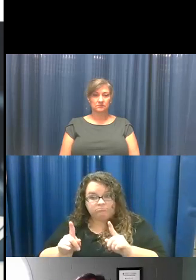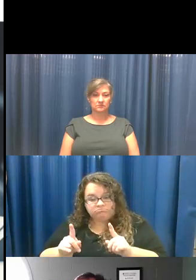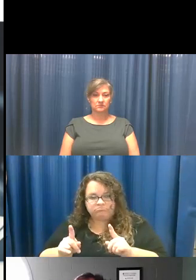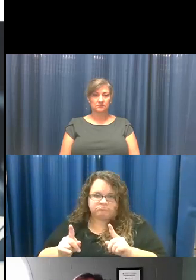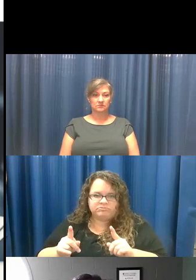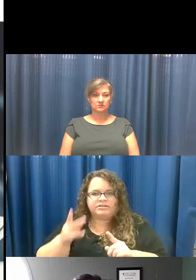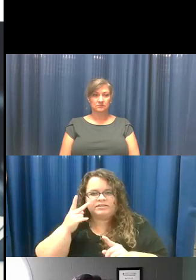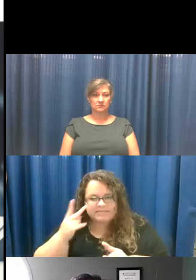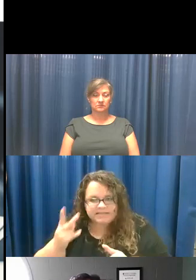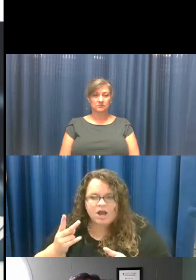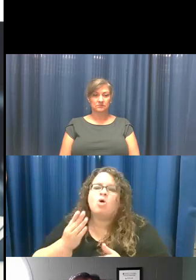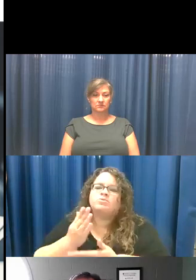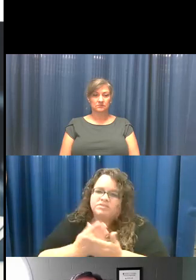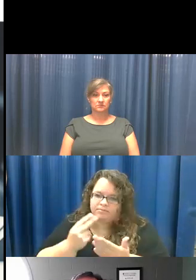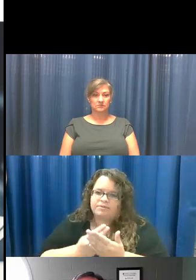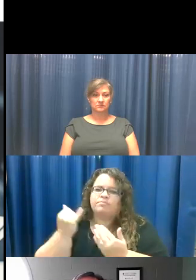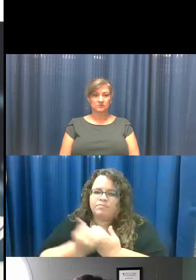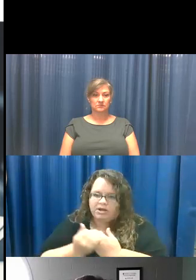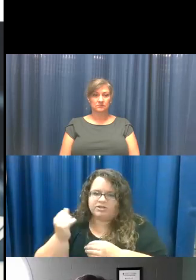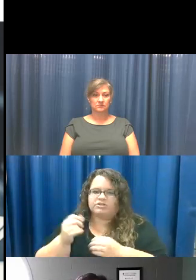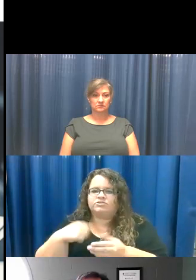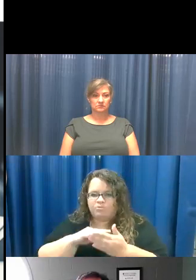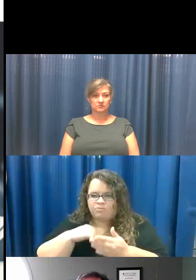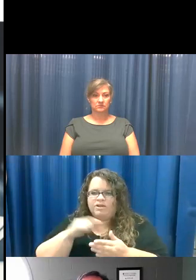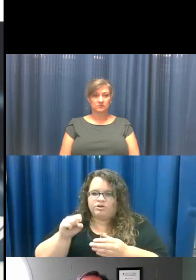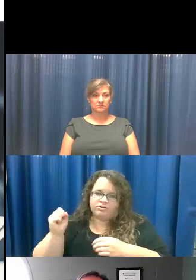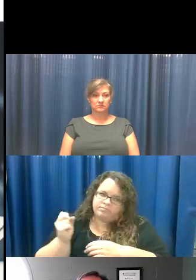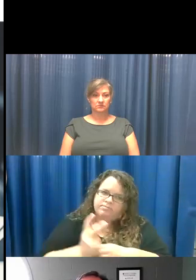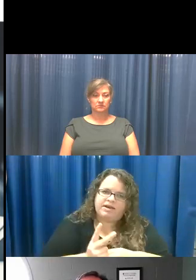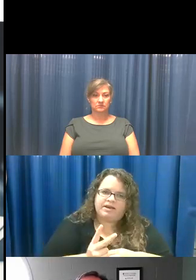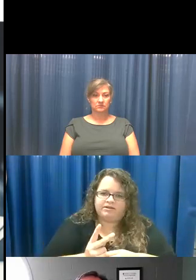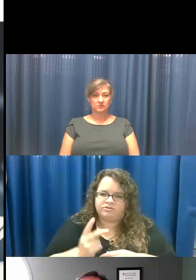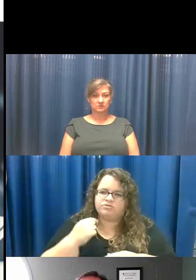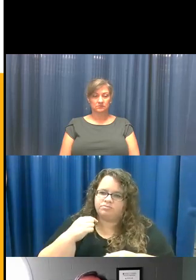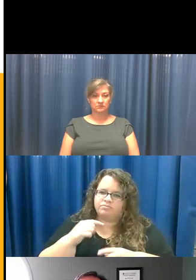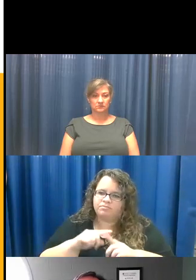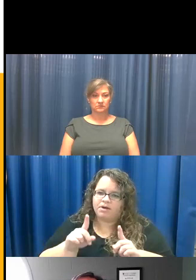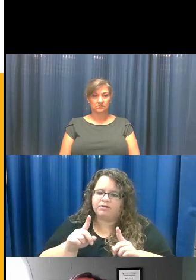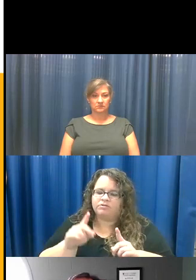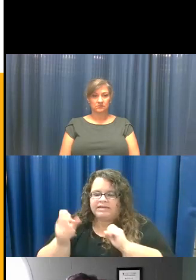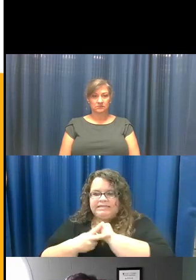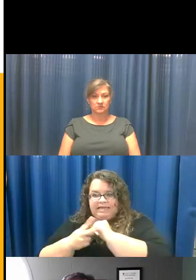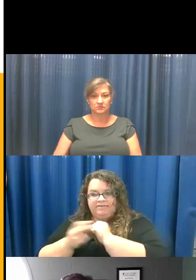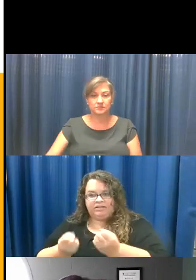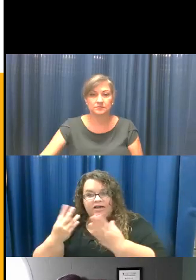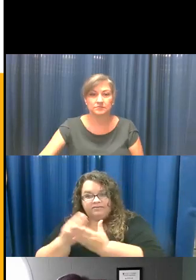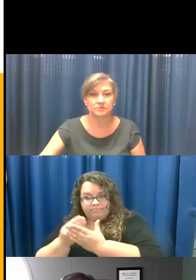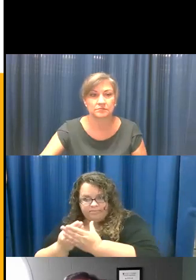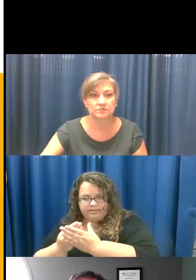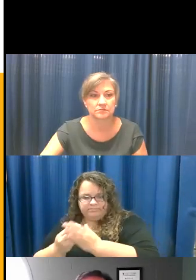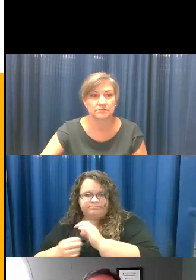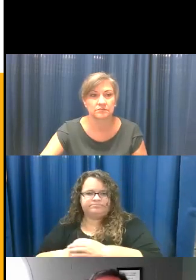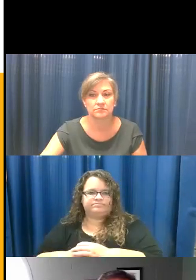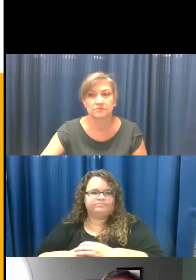So we did add a lot to our college reserves this past year. And we're